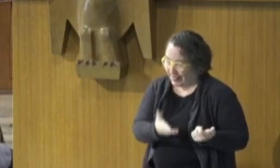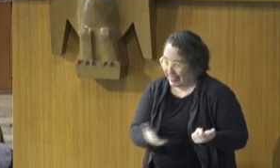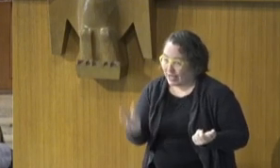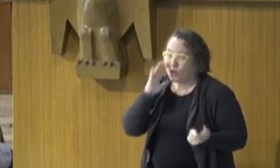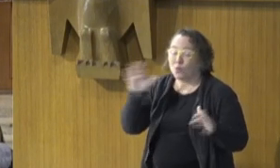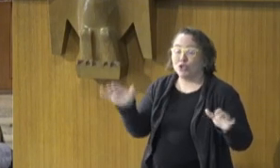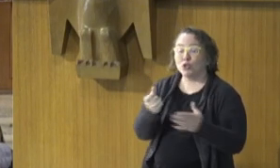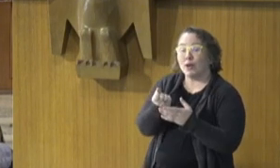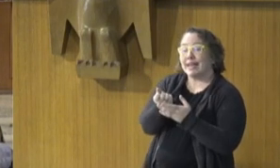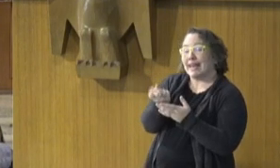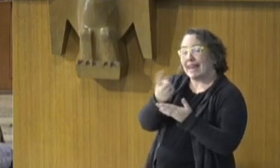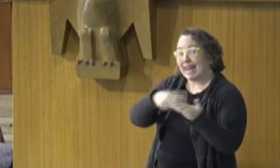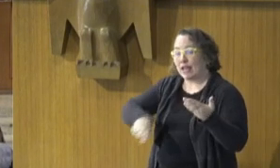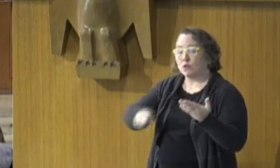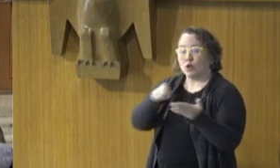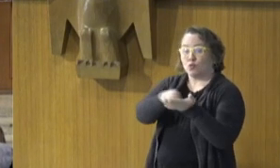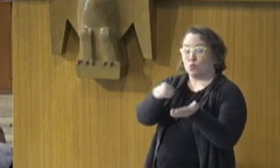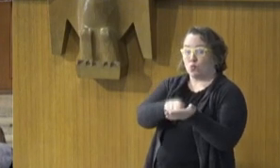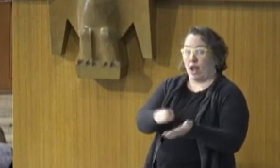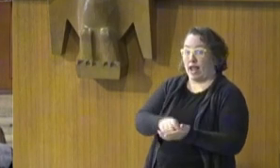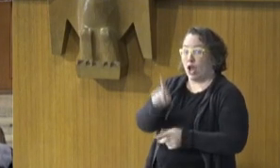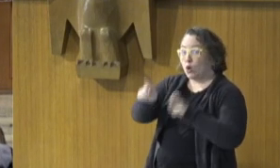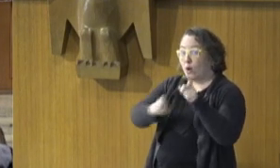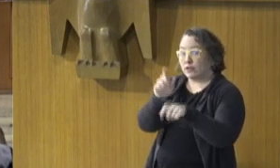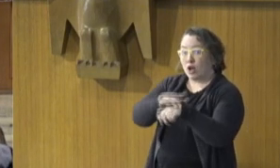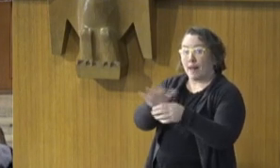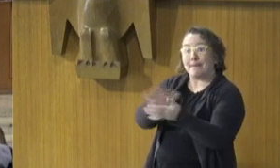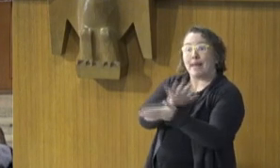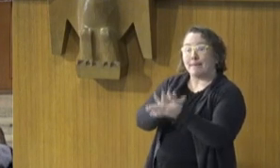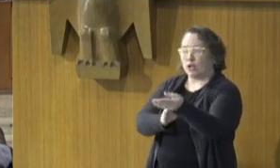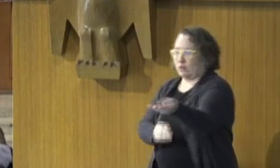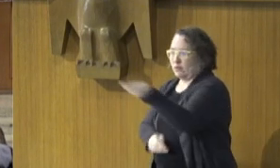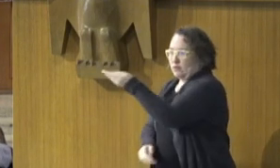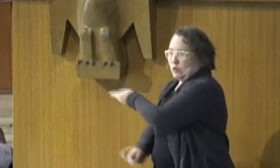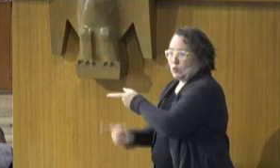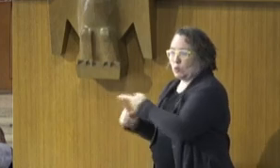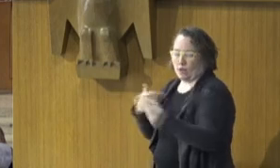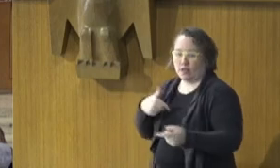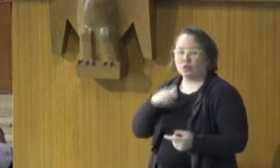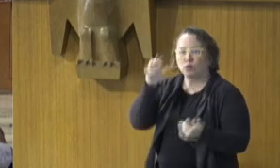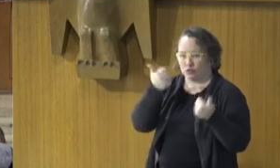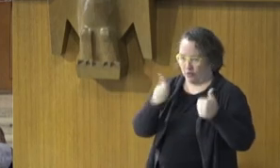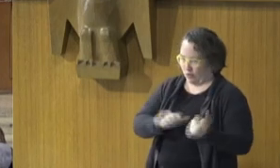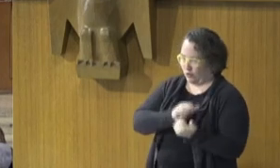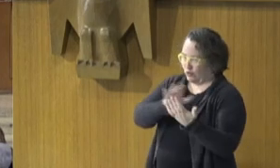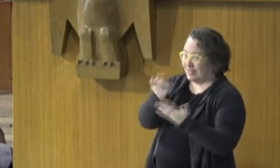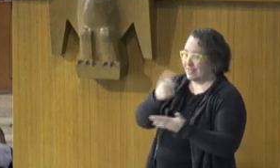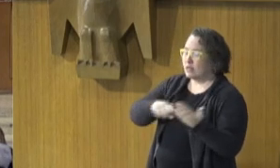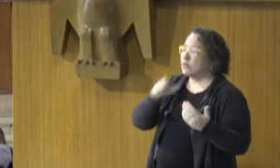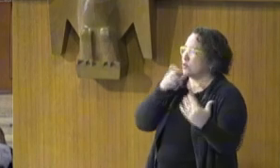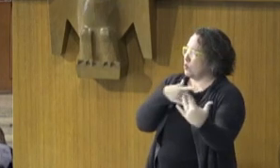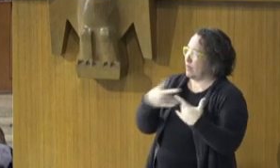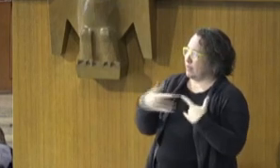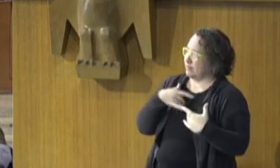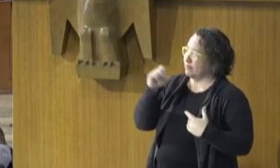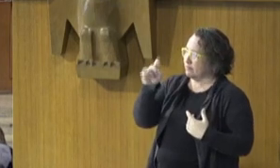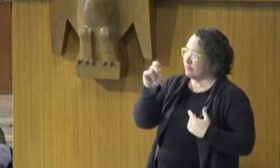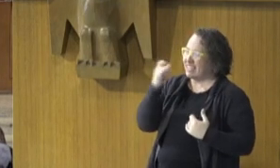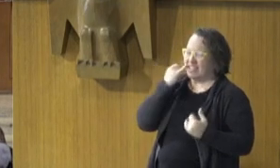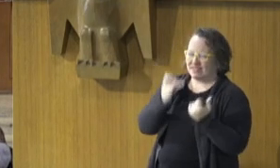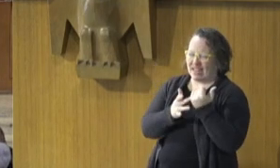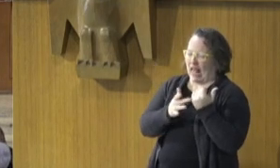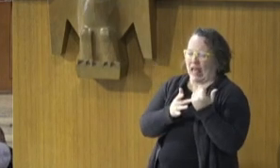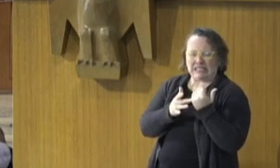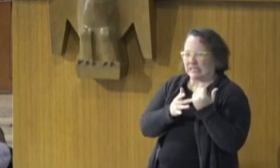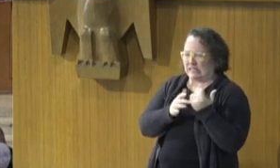again next week. So jot a question down on a piece of paper if you want and give it to us, and we'll try to address that next week. So no worries if the technology